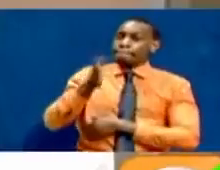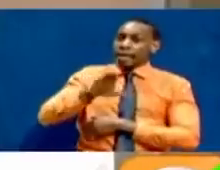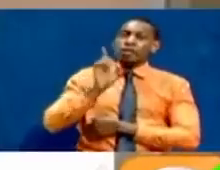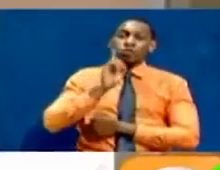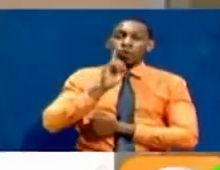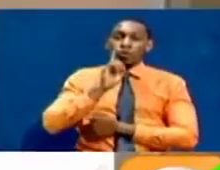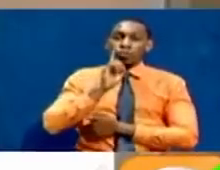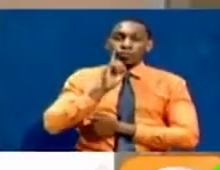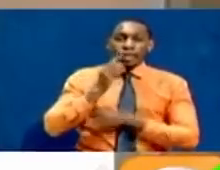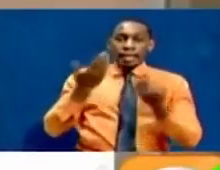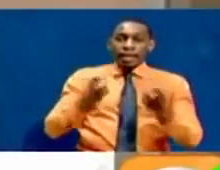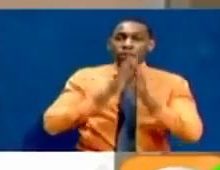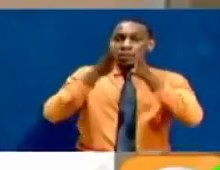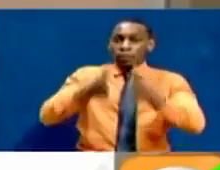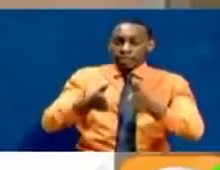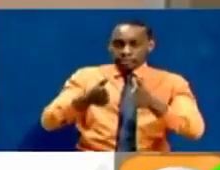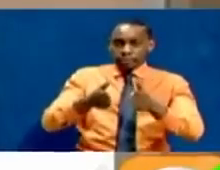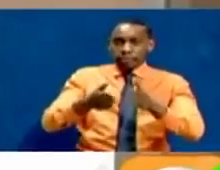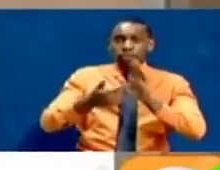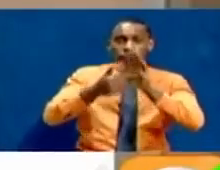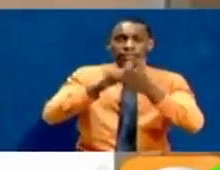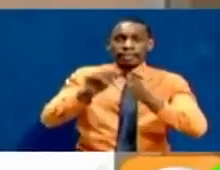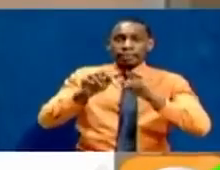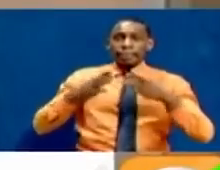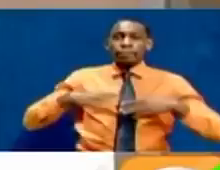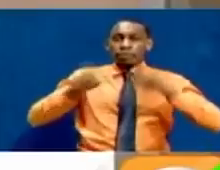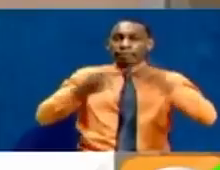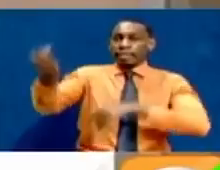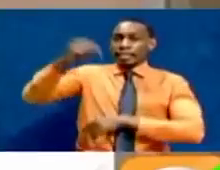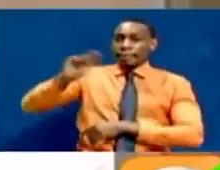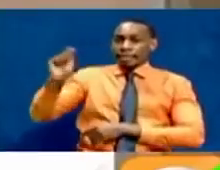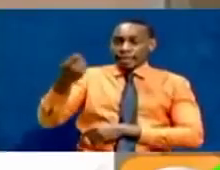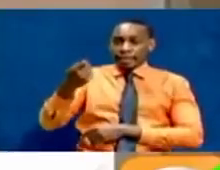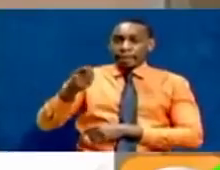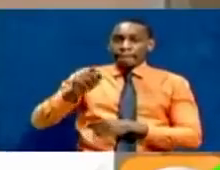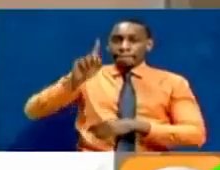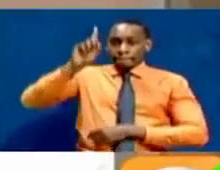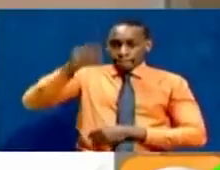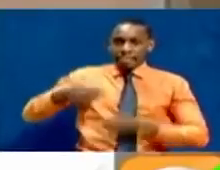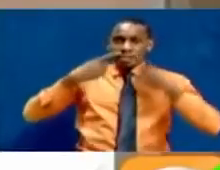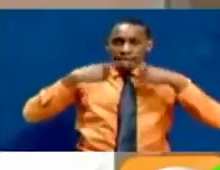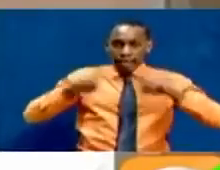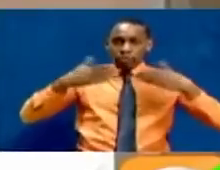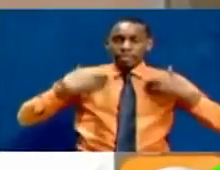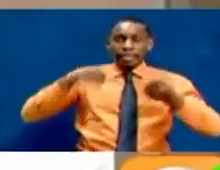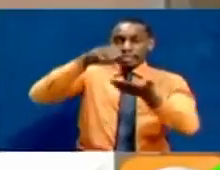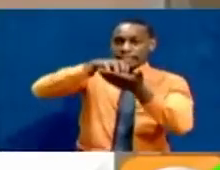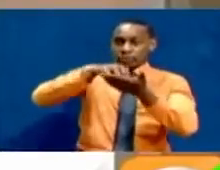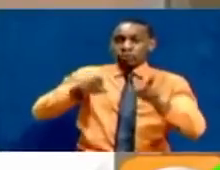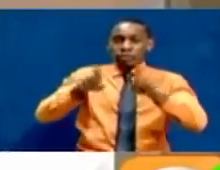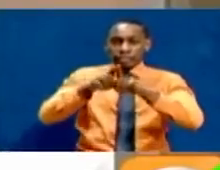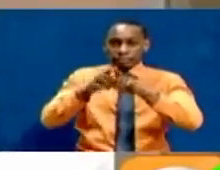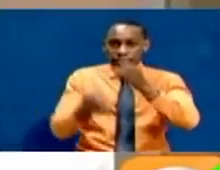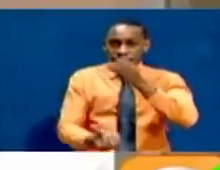resume tomorrow. And as Faizal Ahmed now reports, travelers to Kenya will, however, have to declare their health status